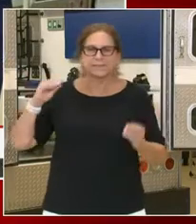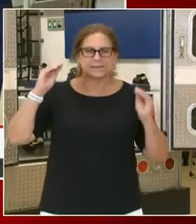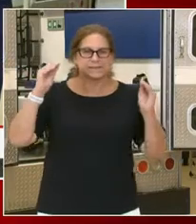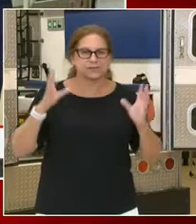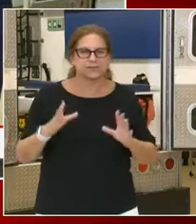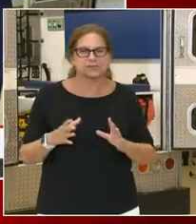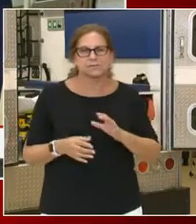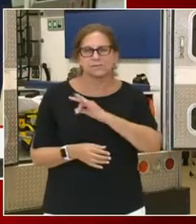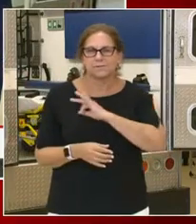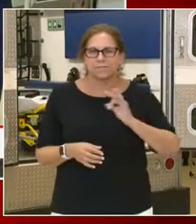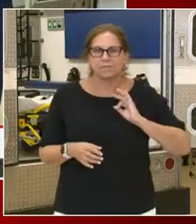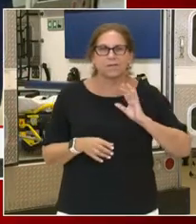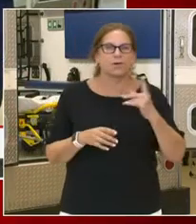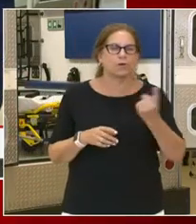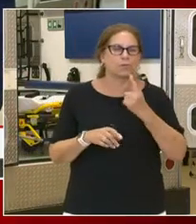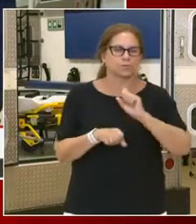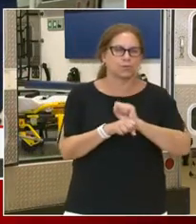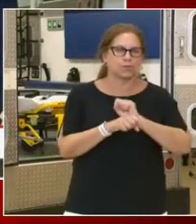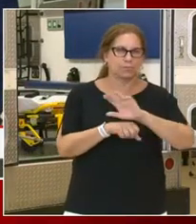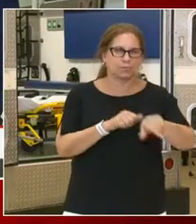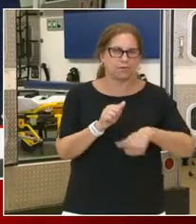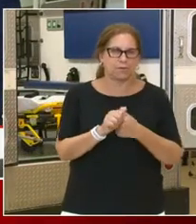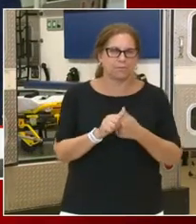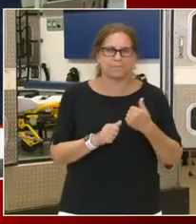So DC is so lucky to have